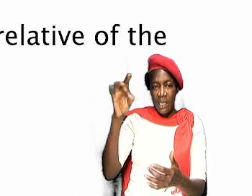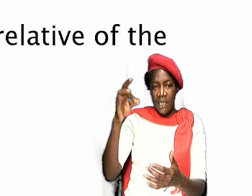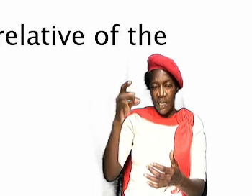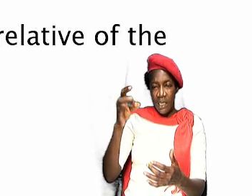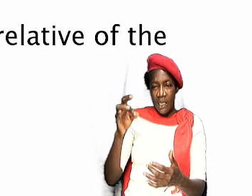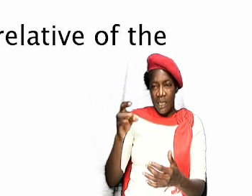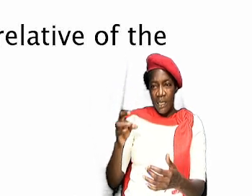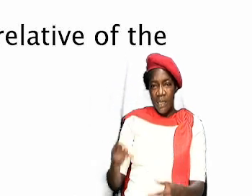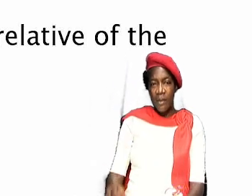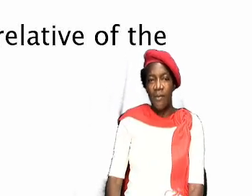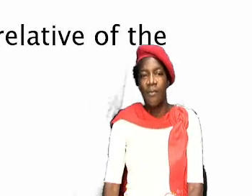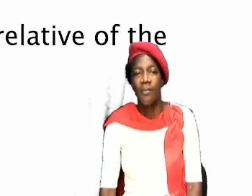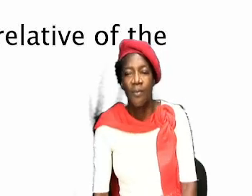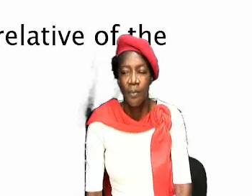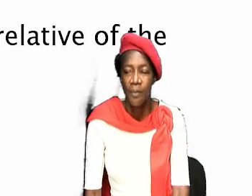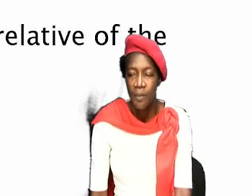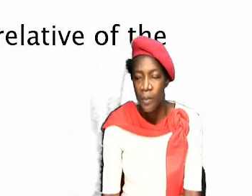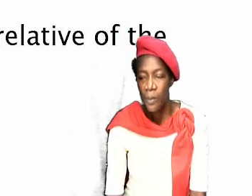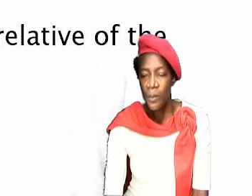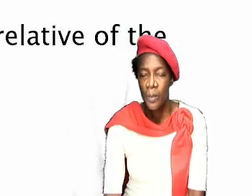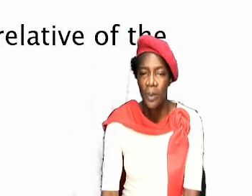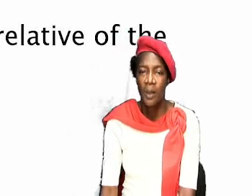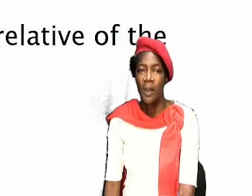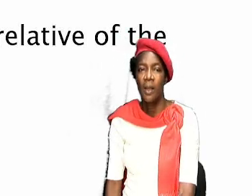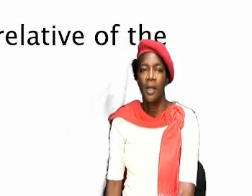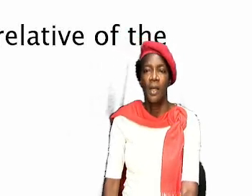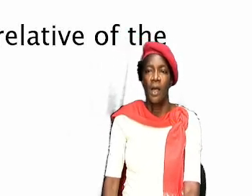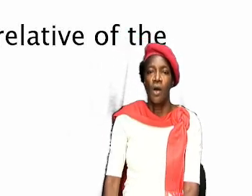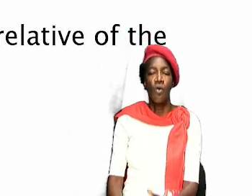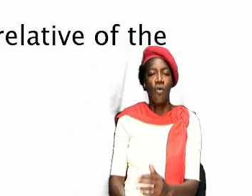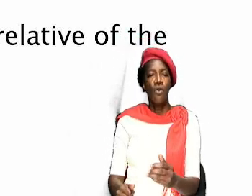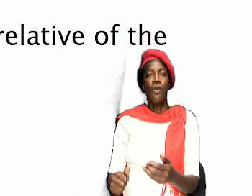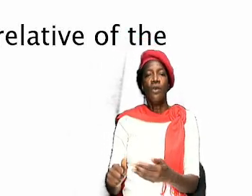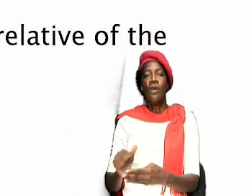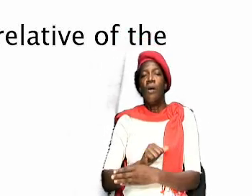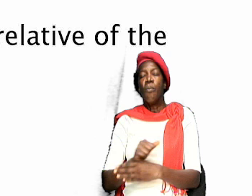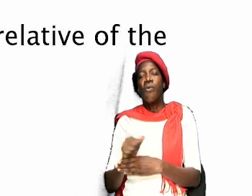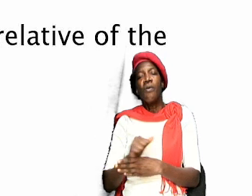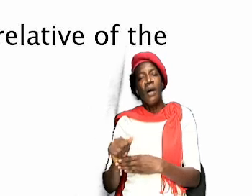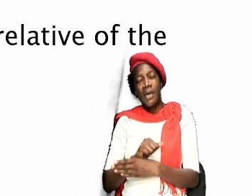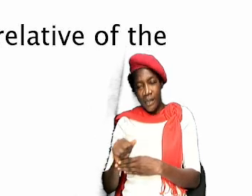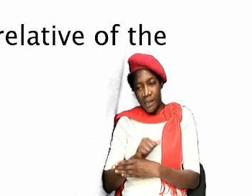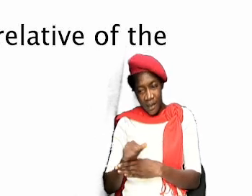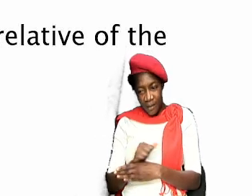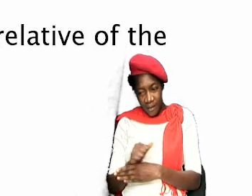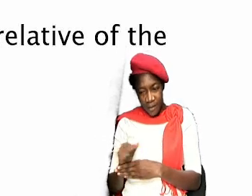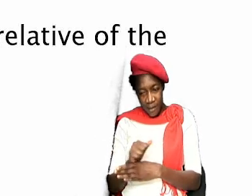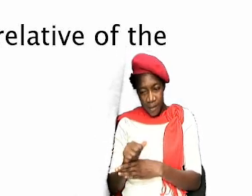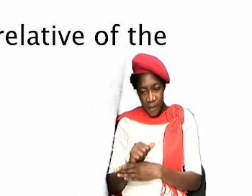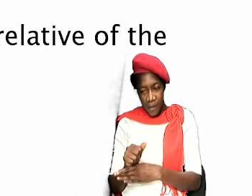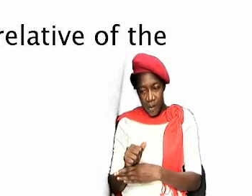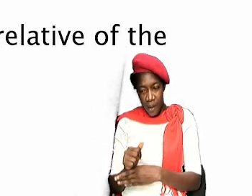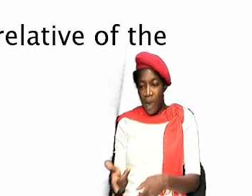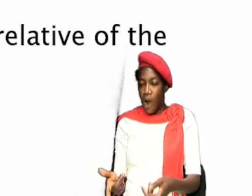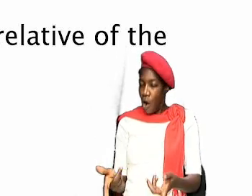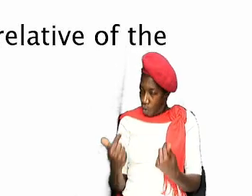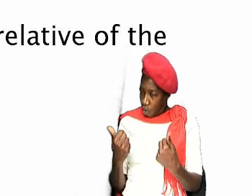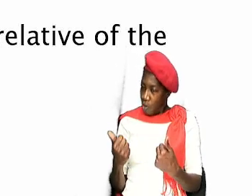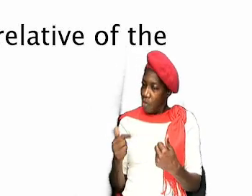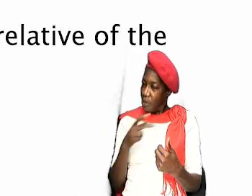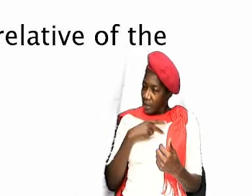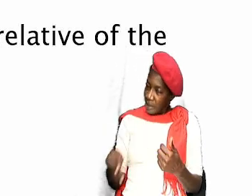So like we've been saying, it was a common practice in those days that an incoming king would have killed any and